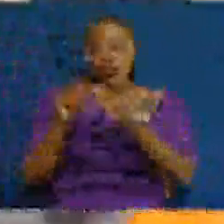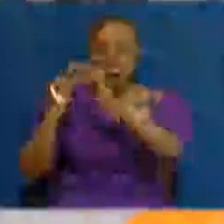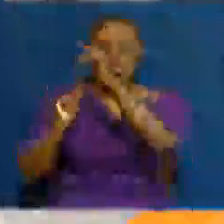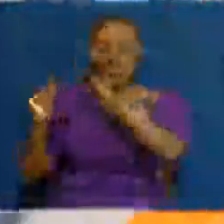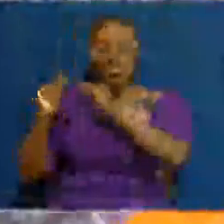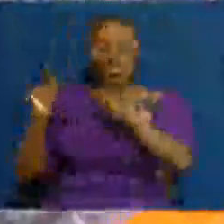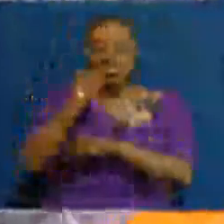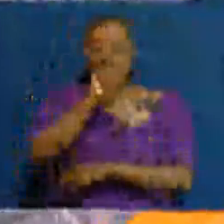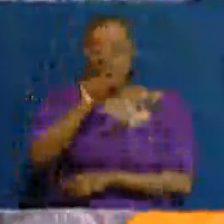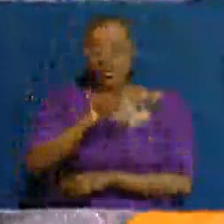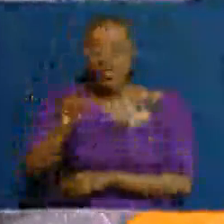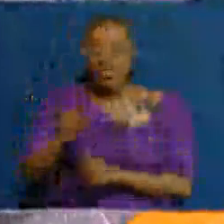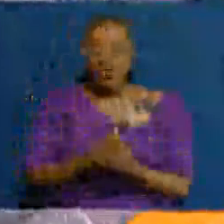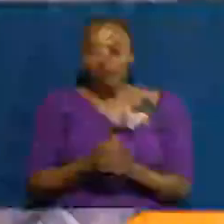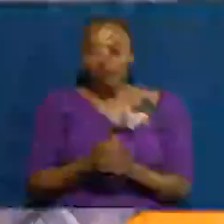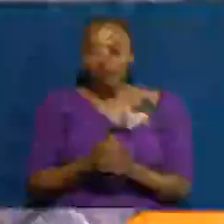Generation Z's.